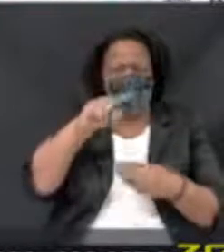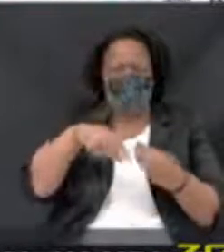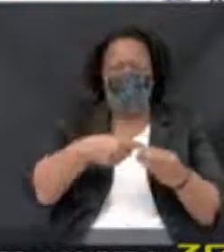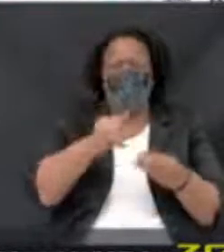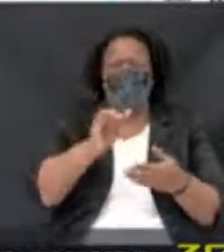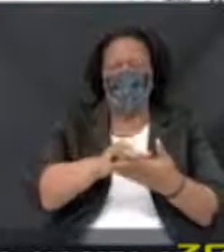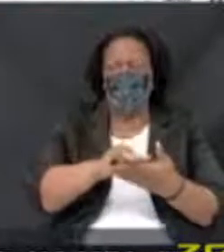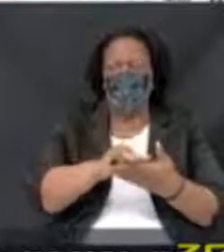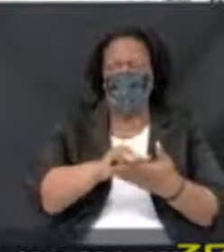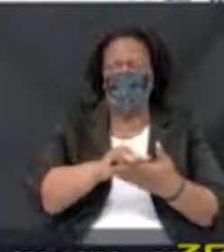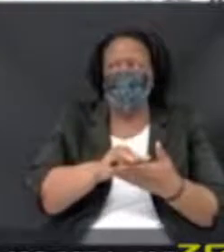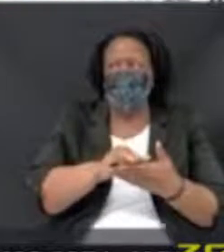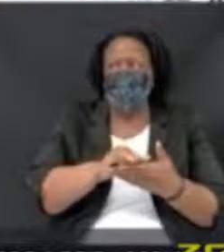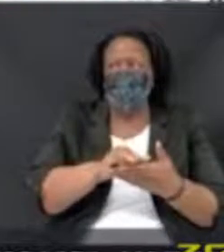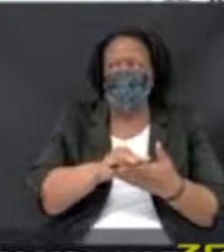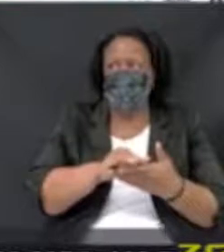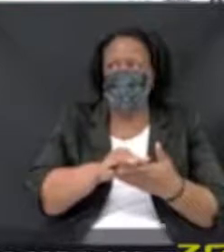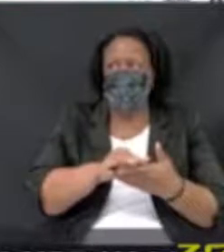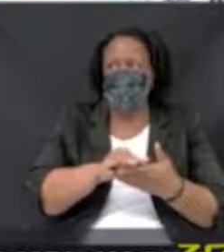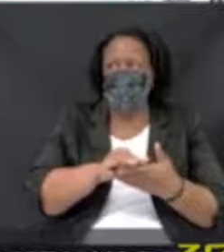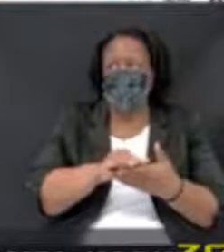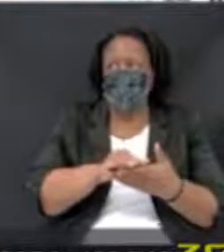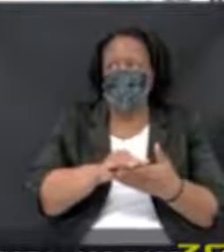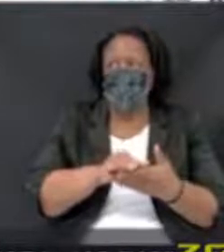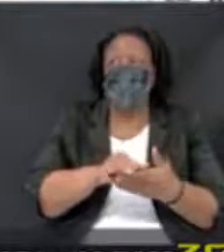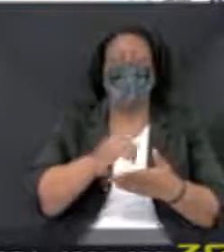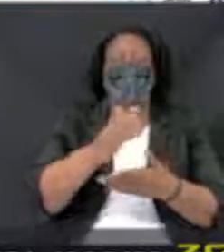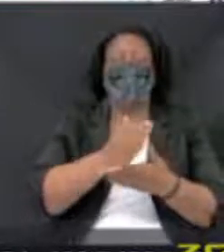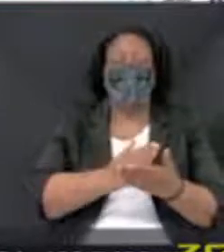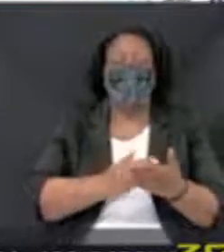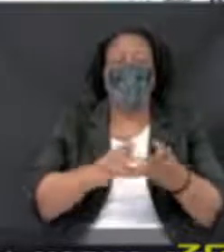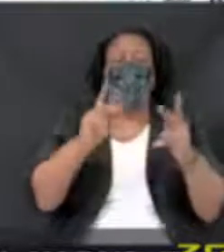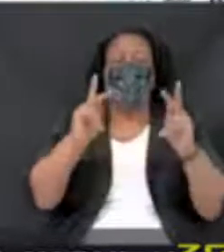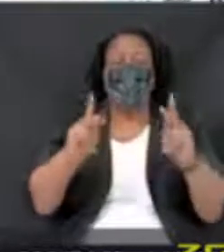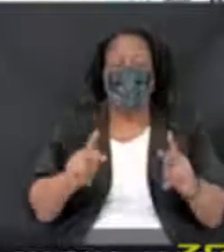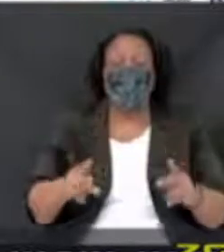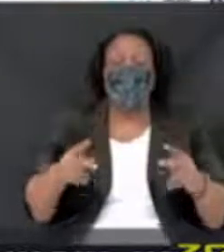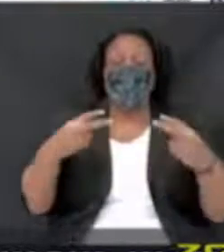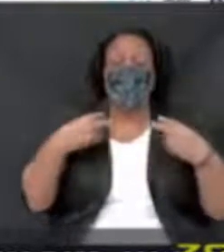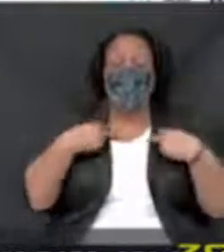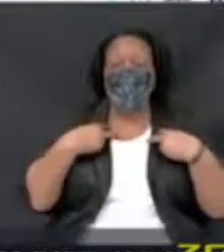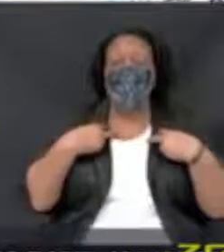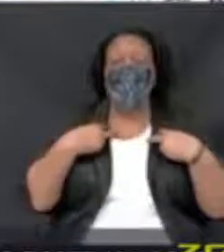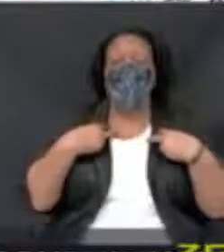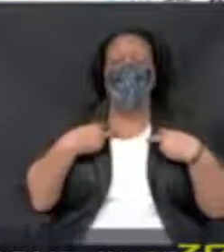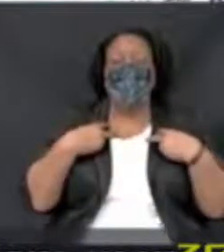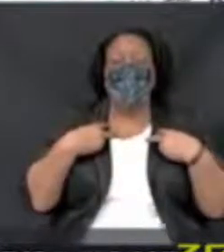been approved for staycation to occur at these hotels. Thank you.